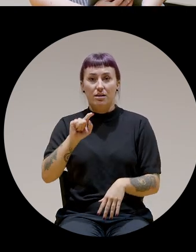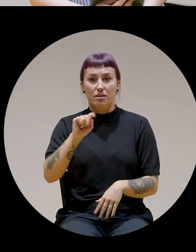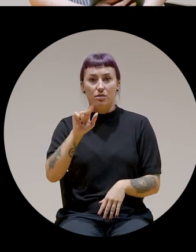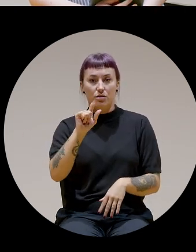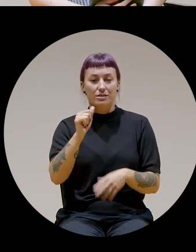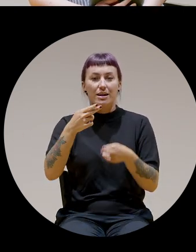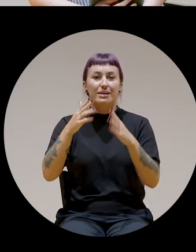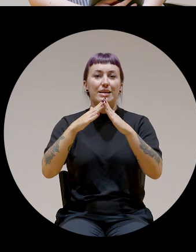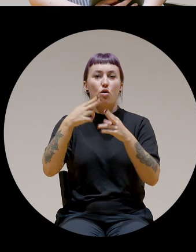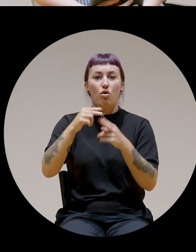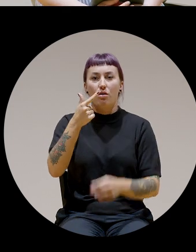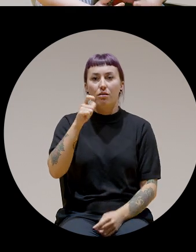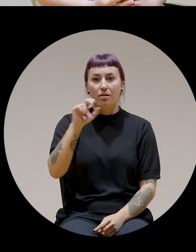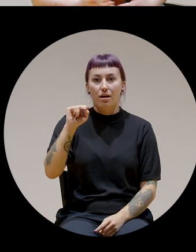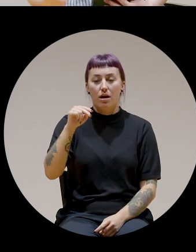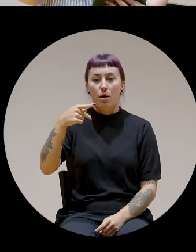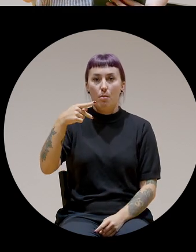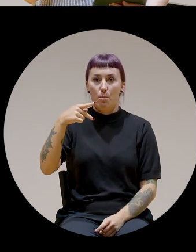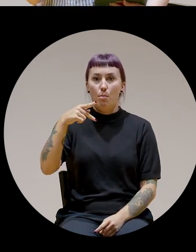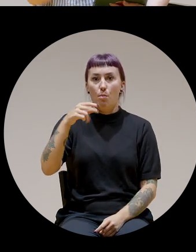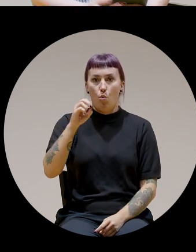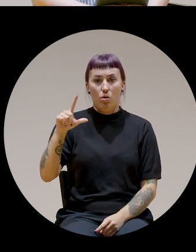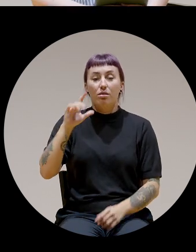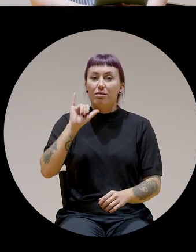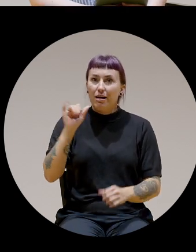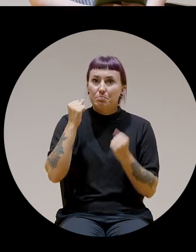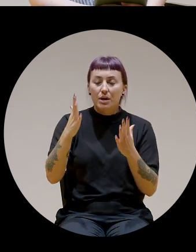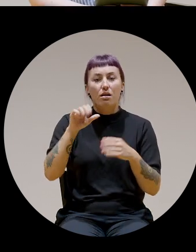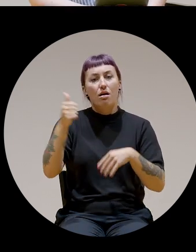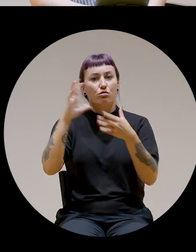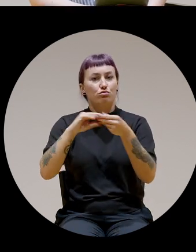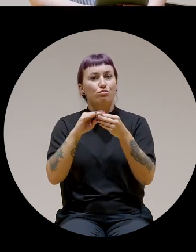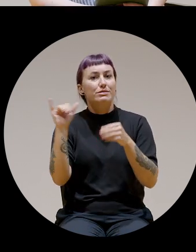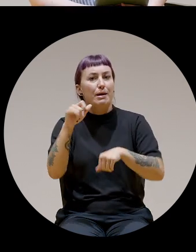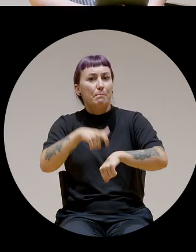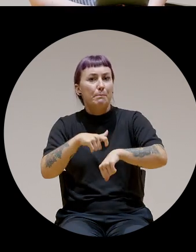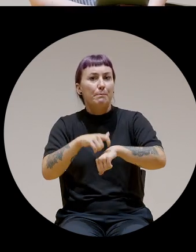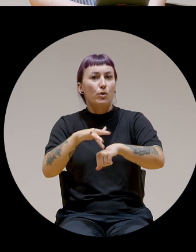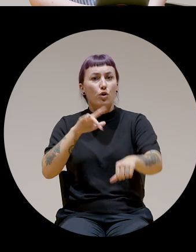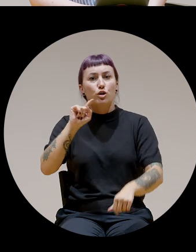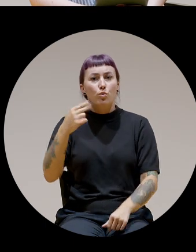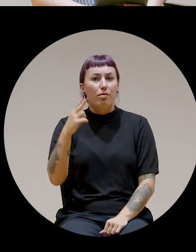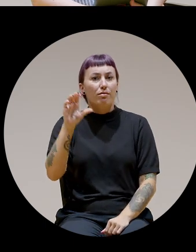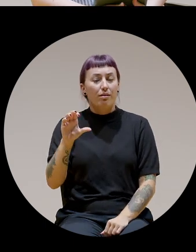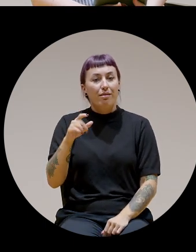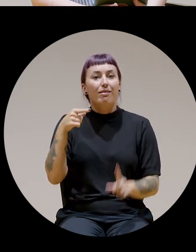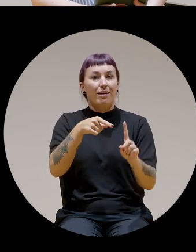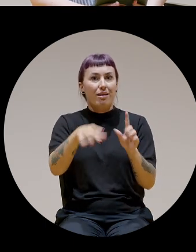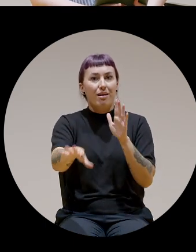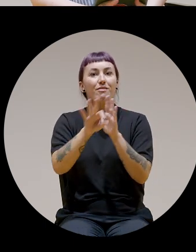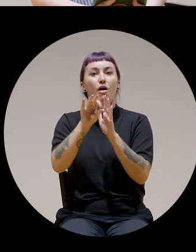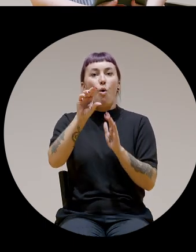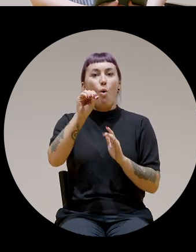called Glenpool, like many other stories around the same time period in the early 20th century, he